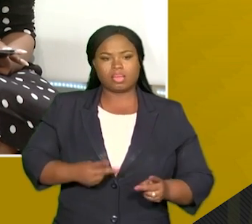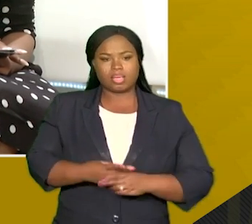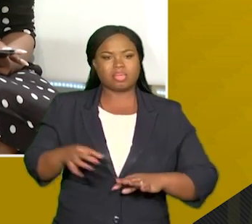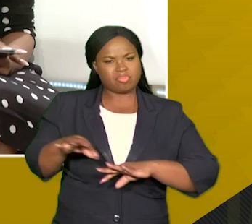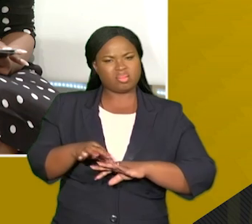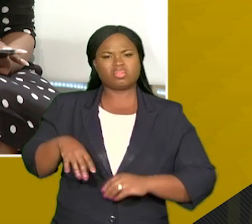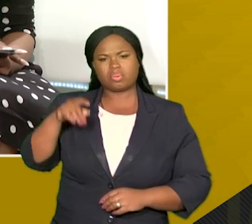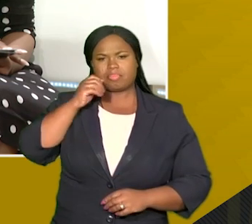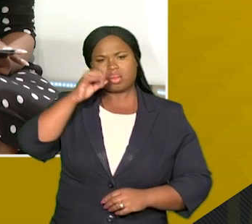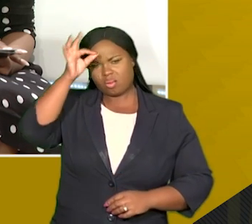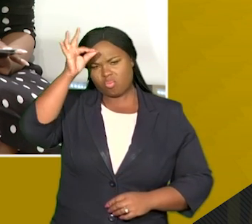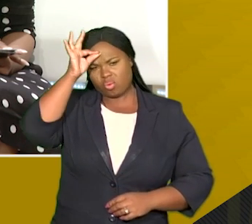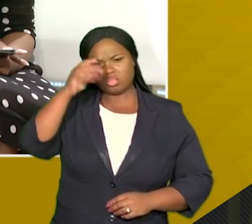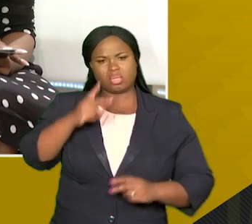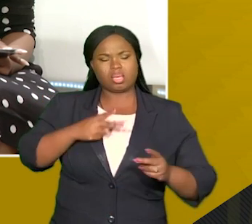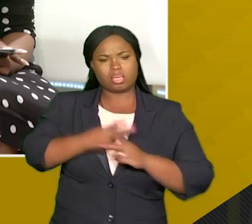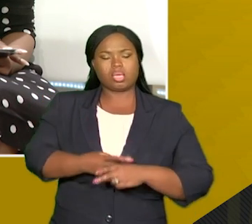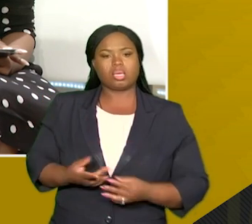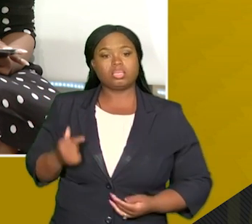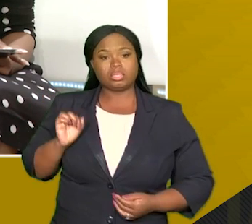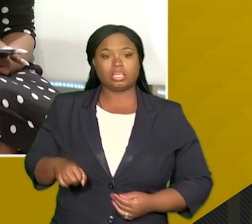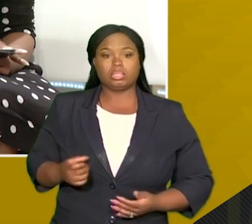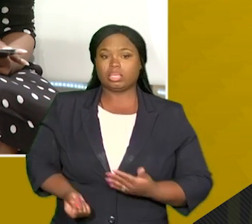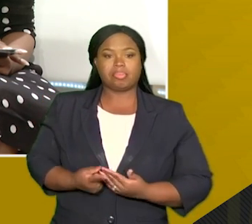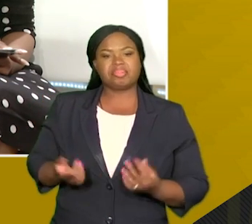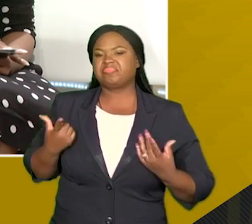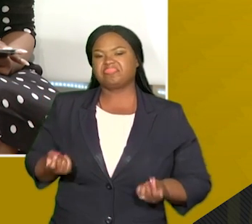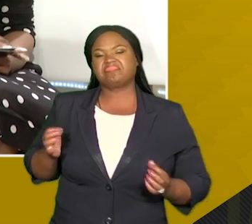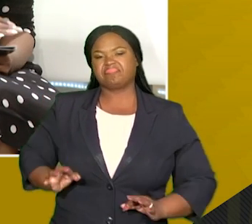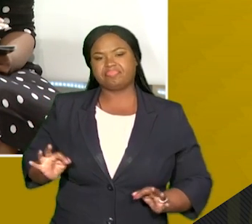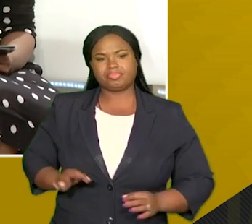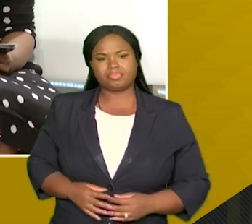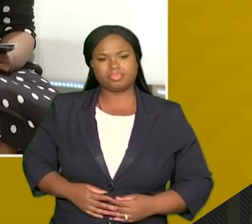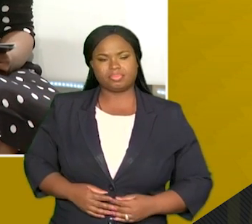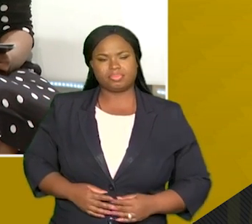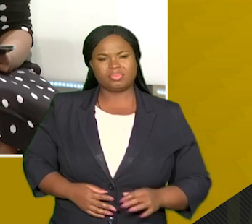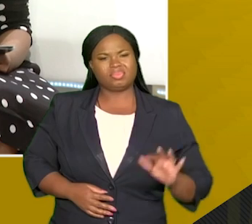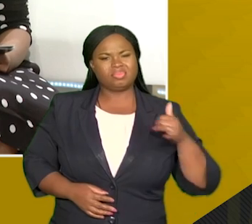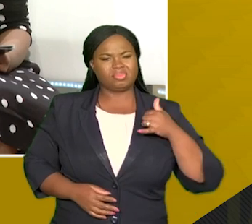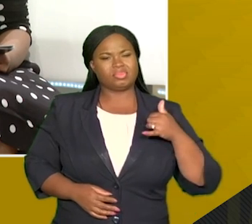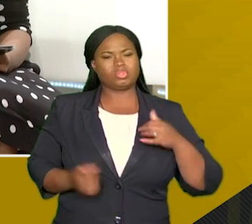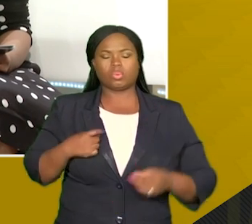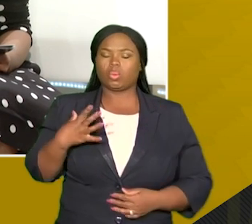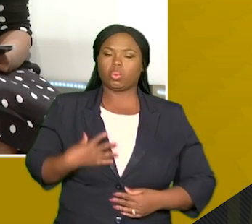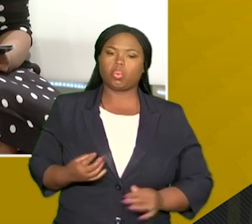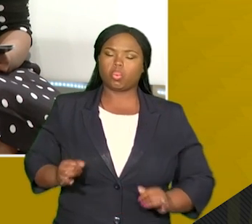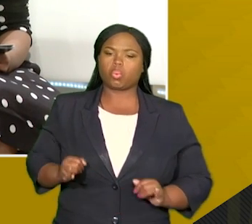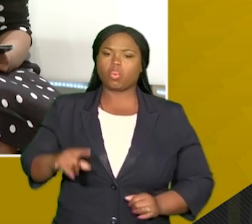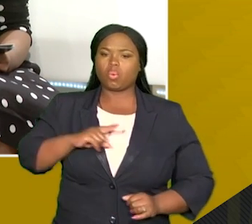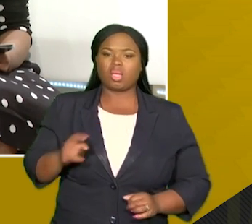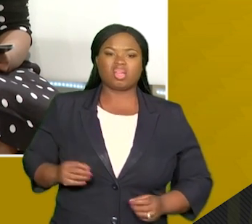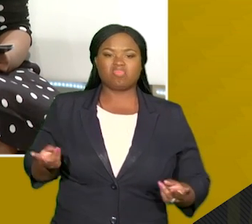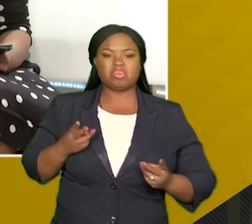to a policeman who also got injured on duty. Nothing got done about it. See, like, it hurts the most that everyone